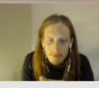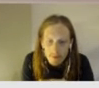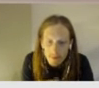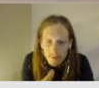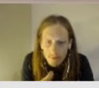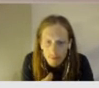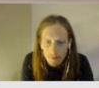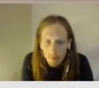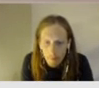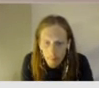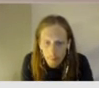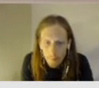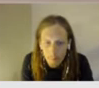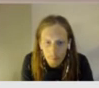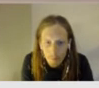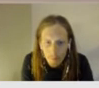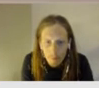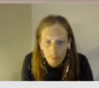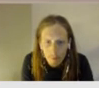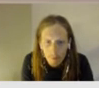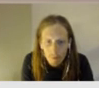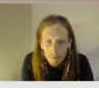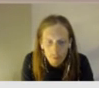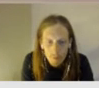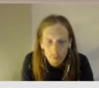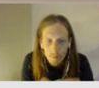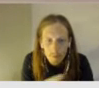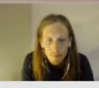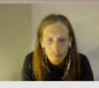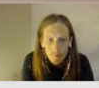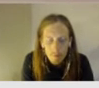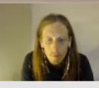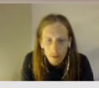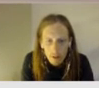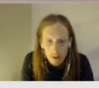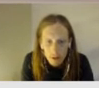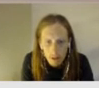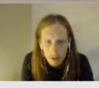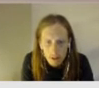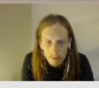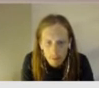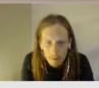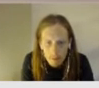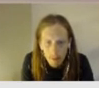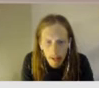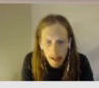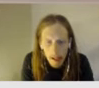Seattle was kind of named as the best city in the United States. And so she kind of went looking for the worm inside the